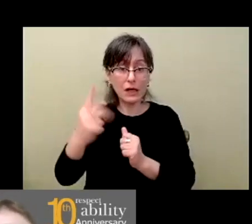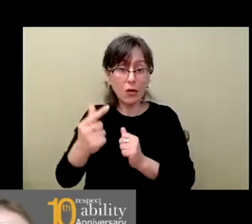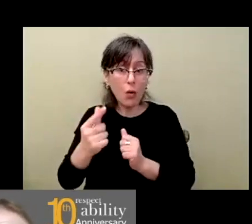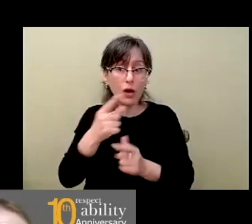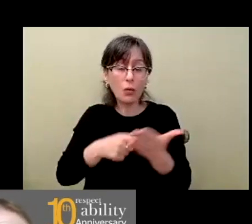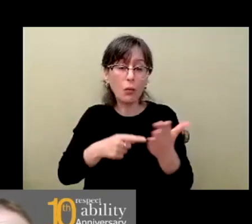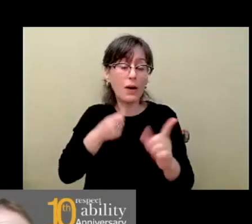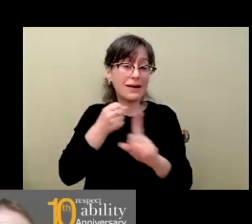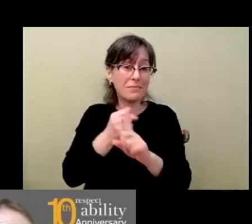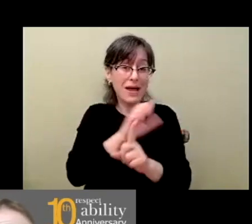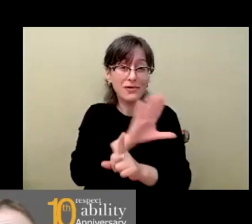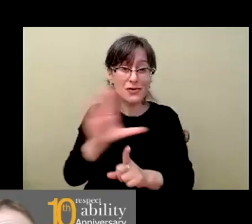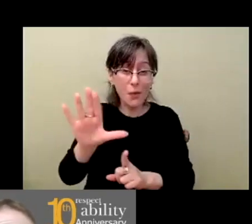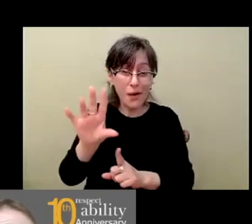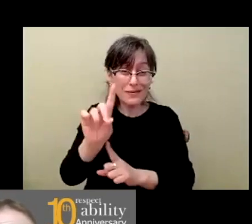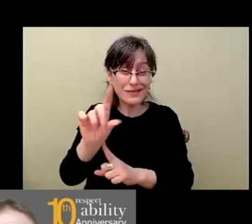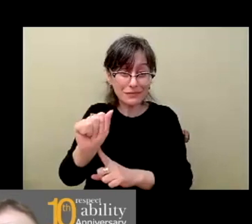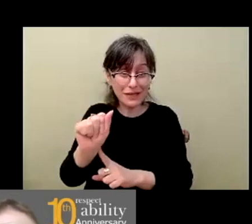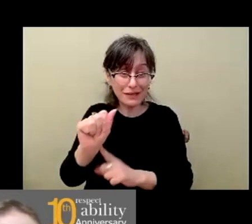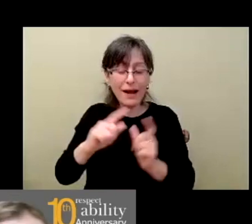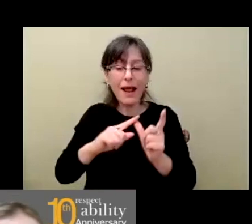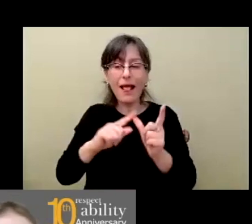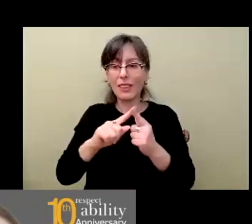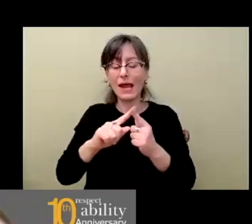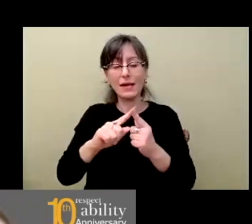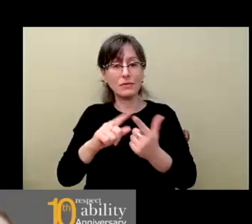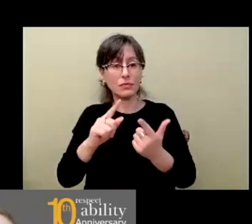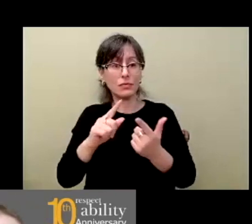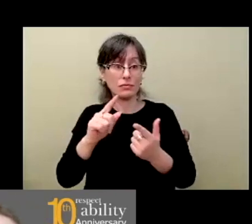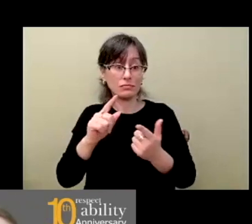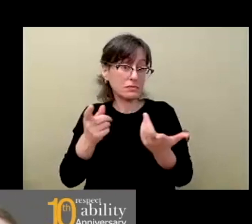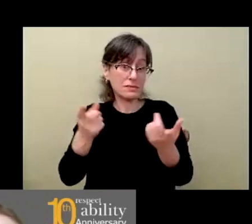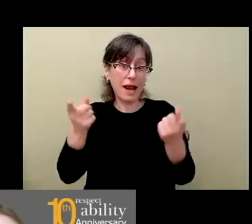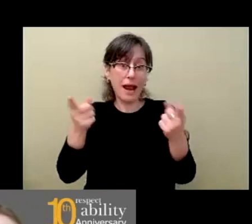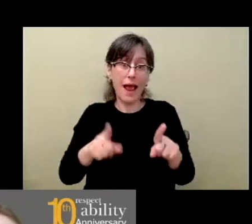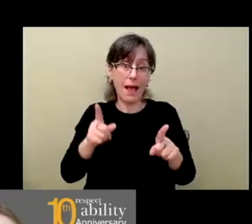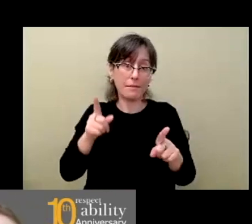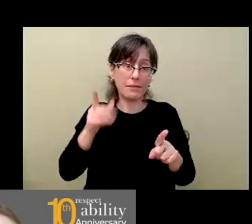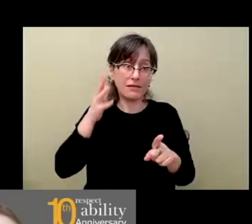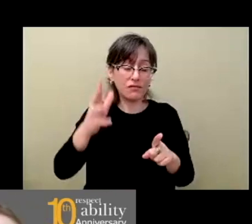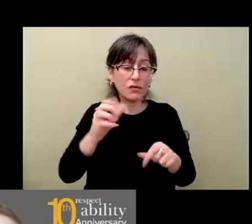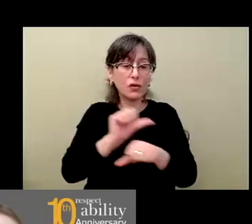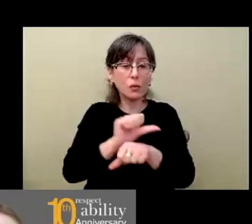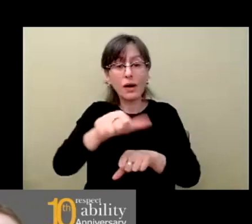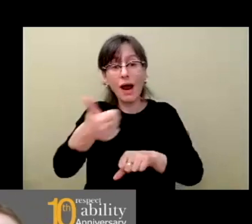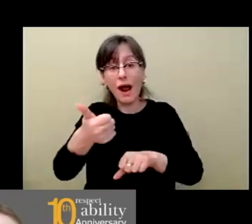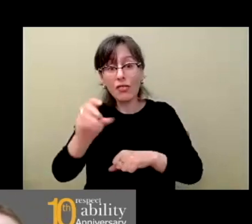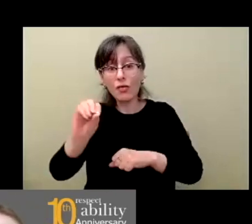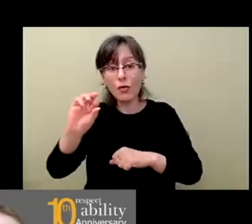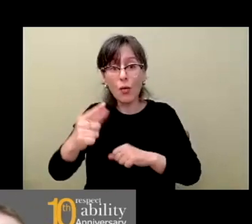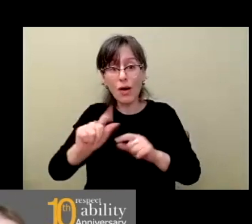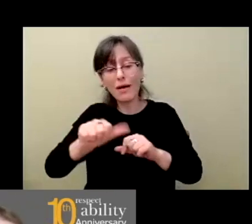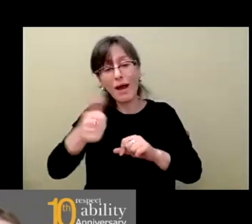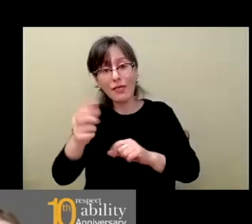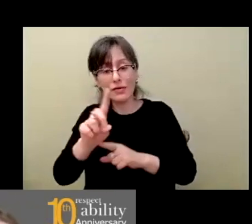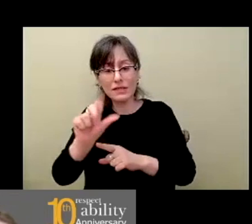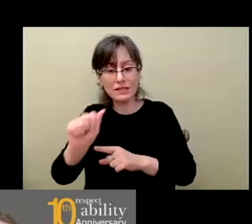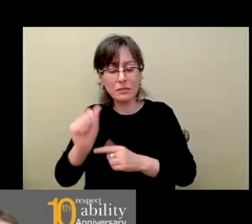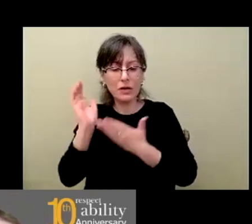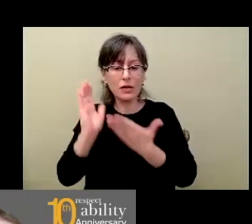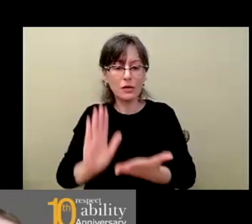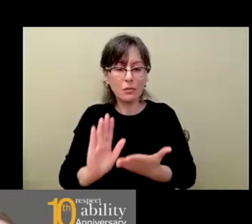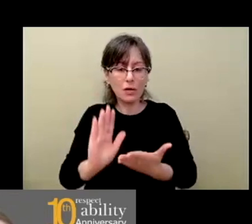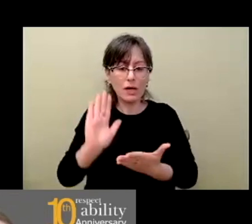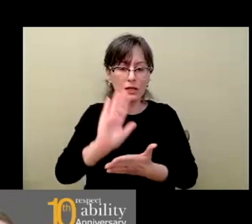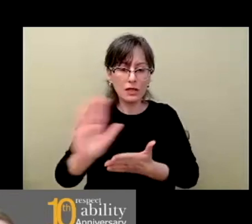impact your disability, because then if you should ever work with a cross disability organization, you're not just bringing your experience